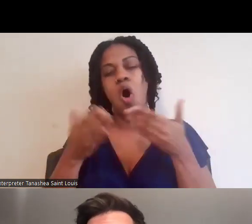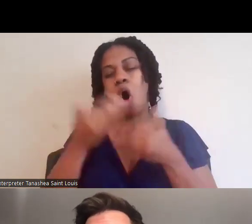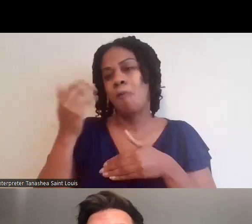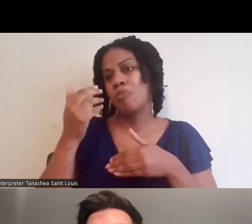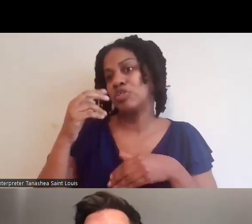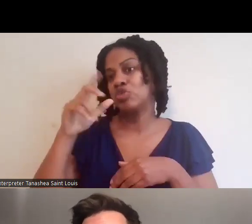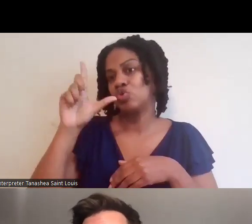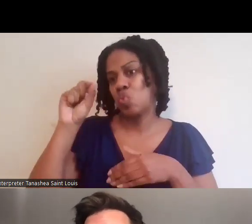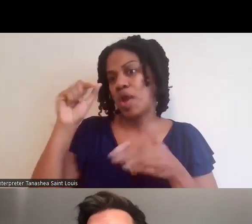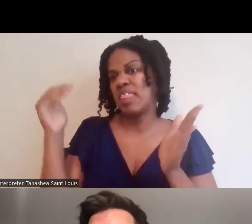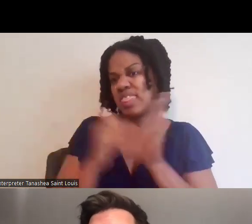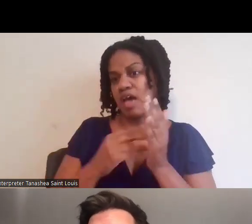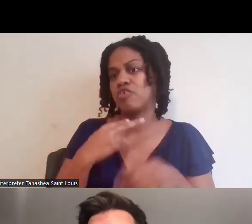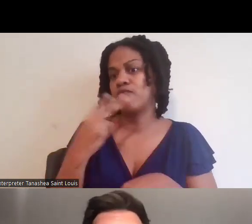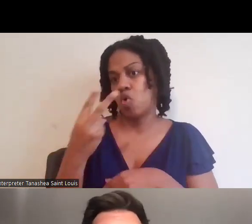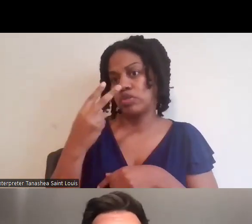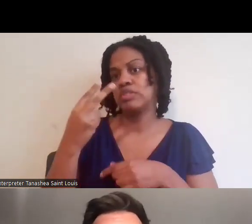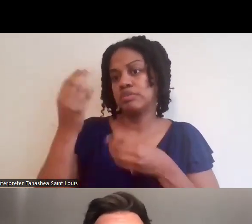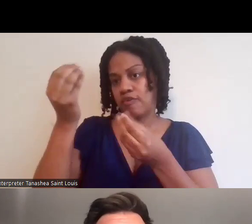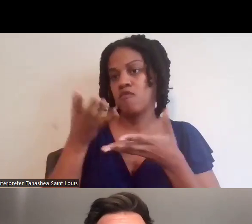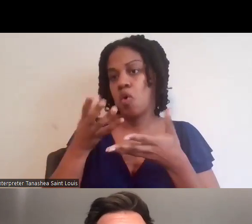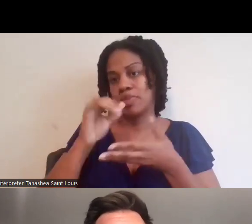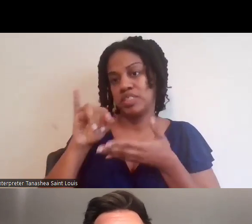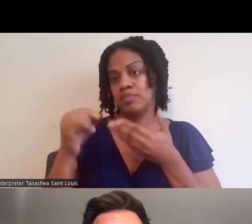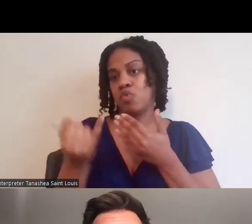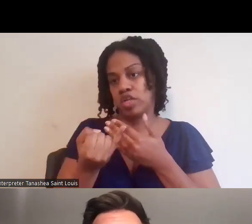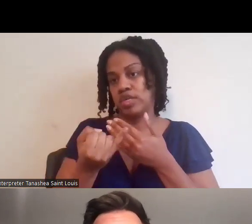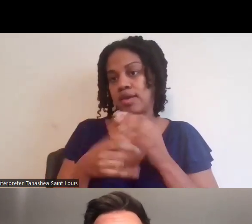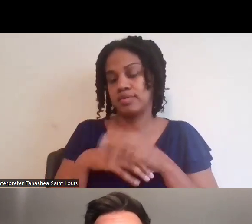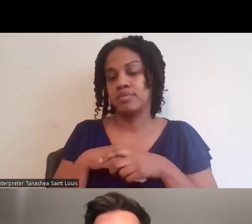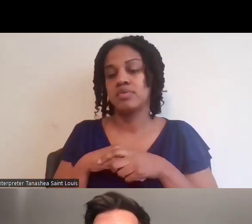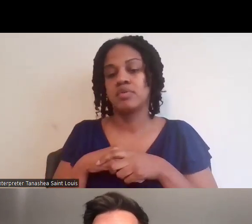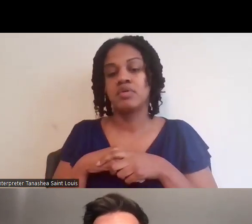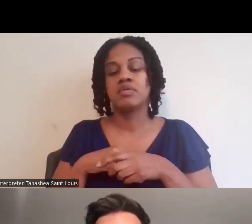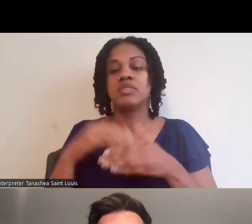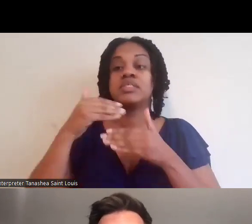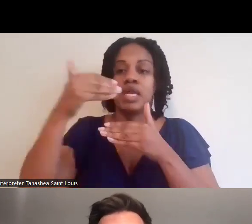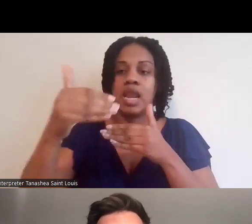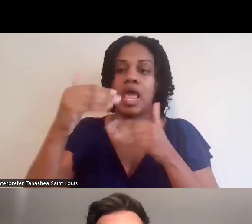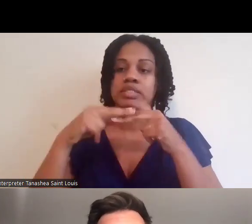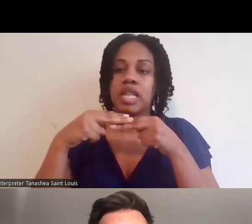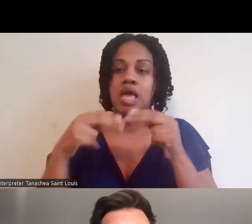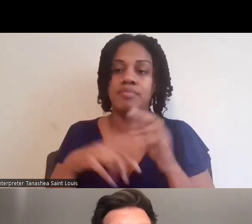20,000 voices that have informed this project. Next slide.